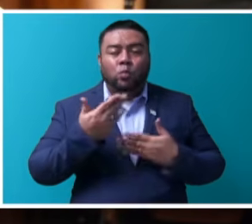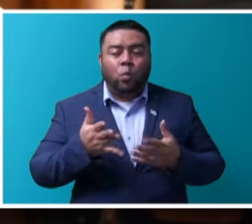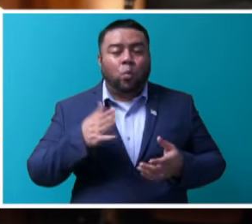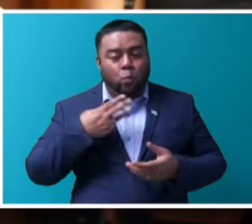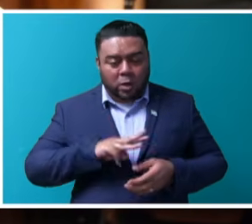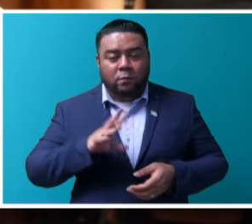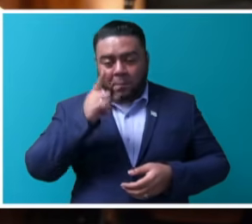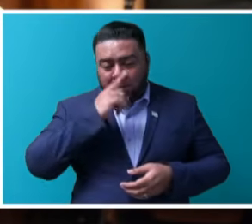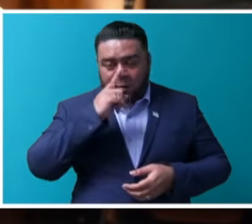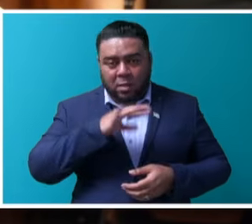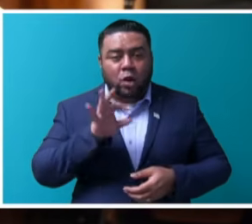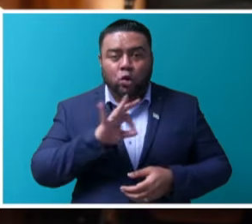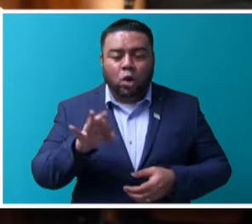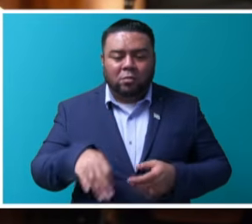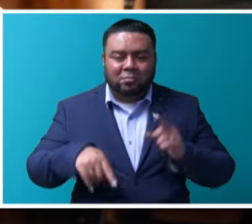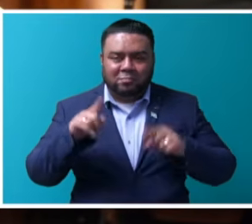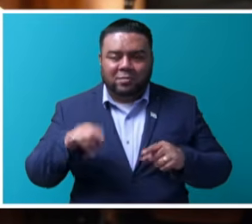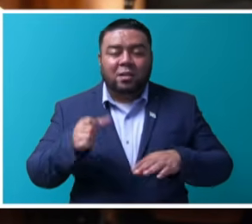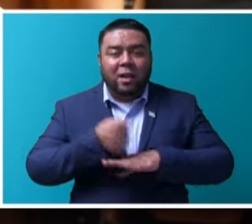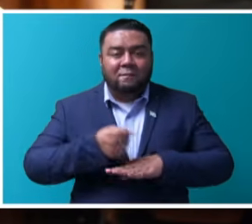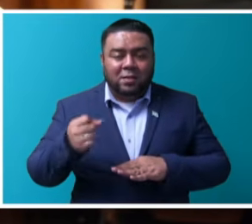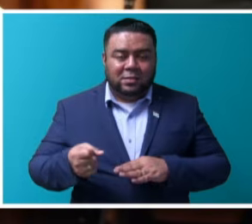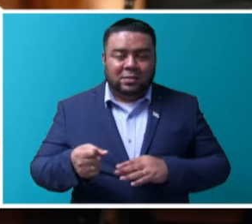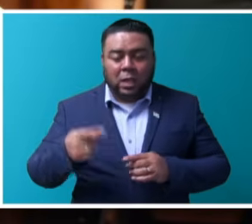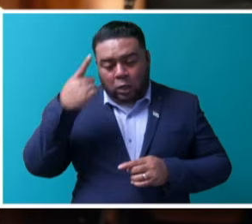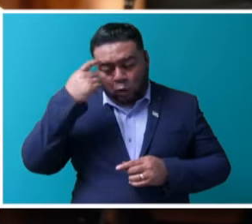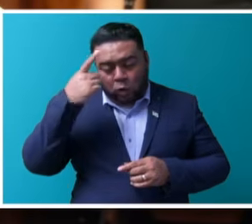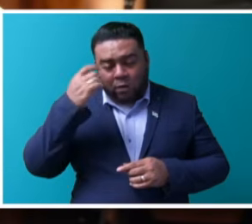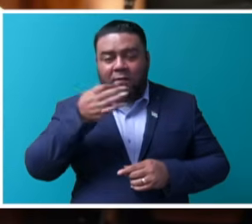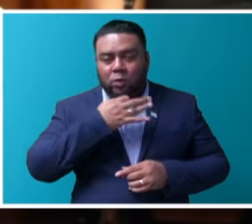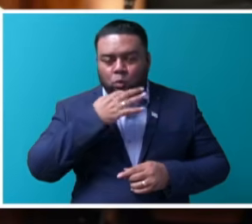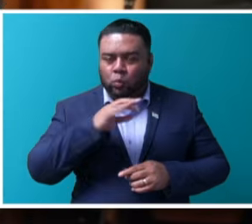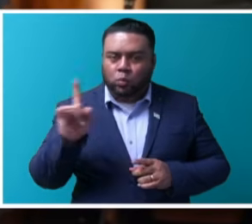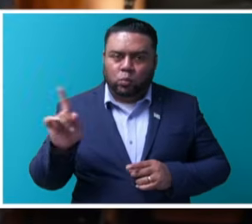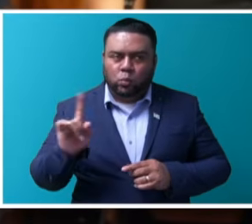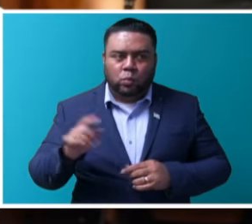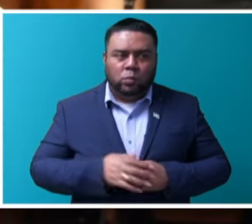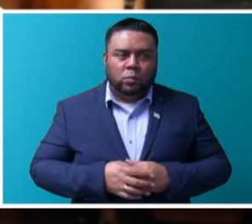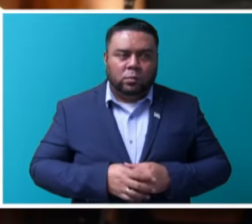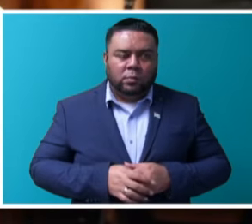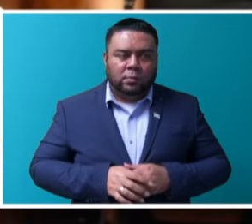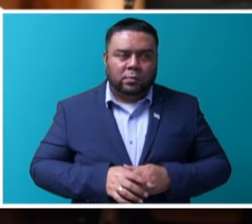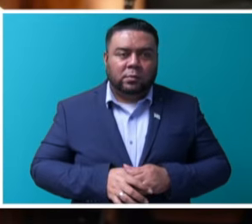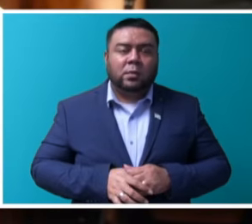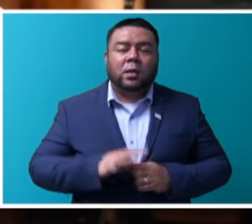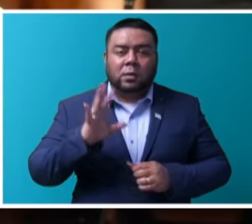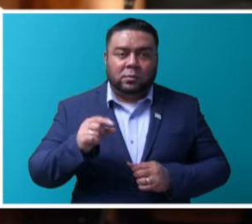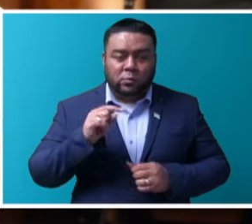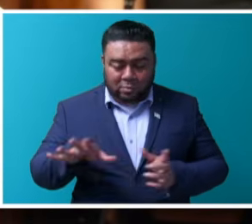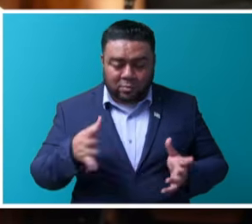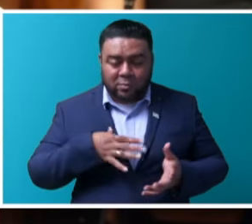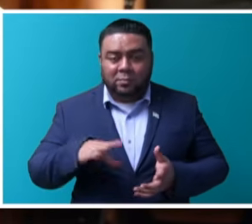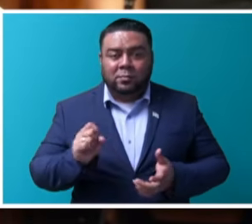people, not the dictatorial governance ideologies of a few. As we would expect, the challenges